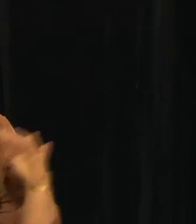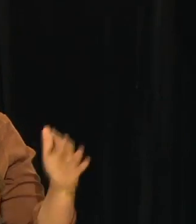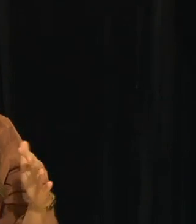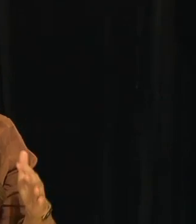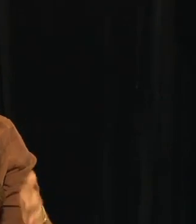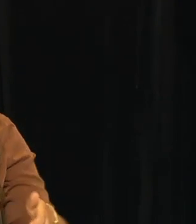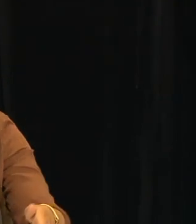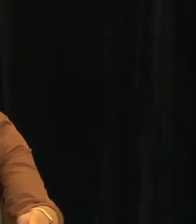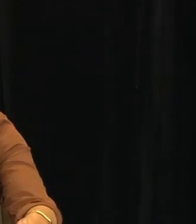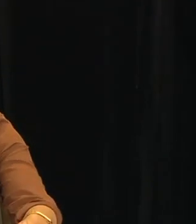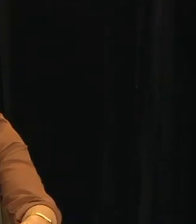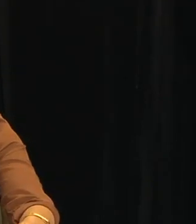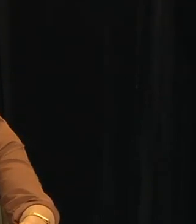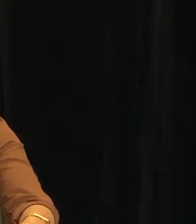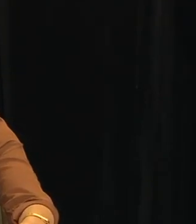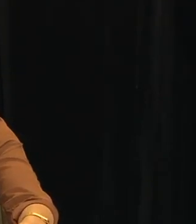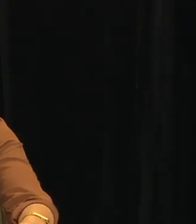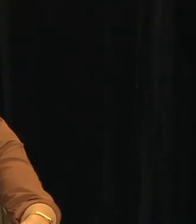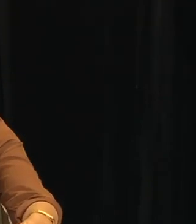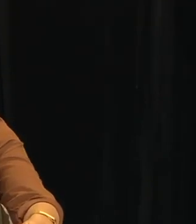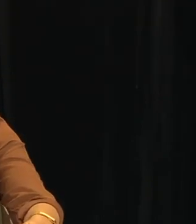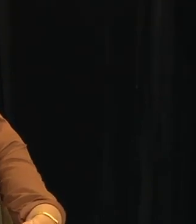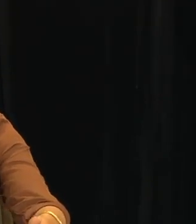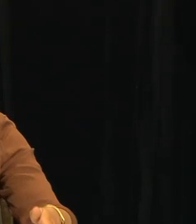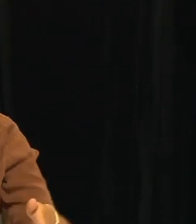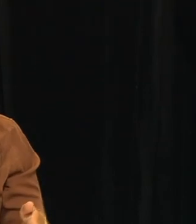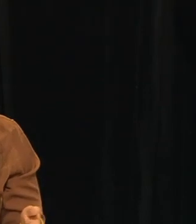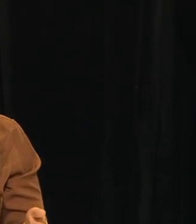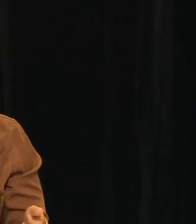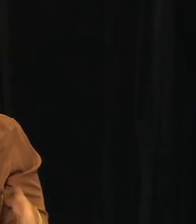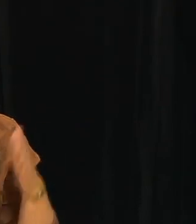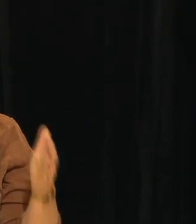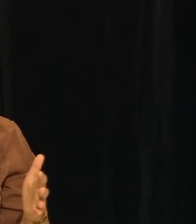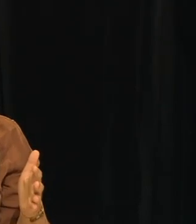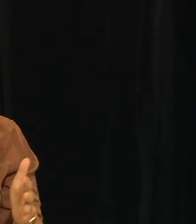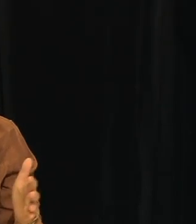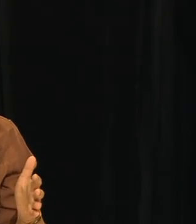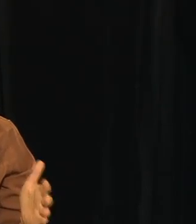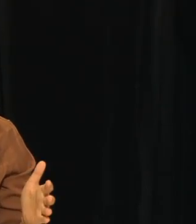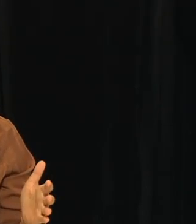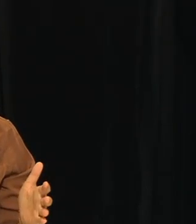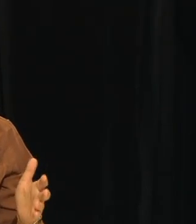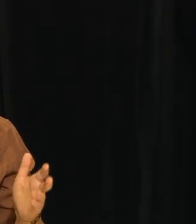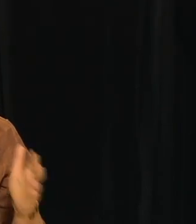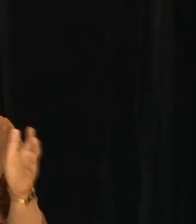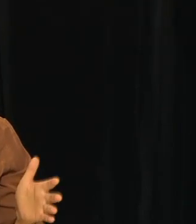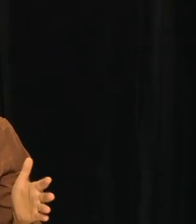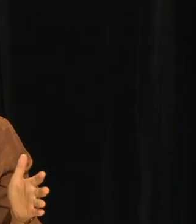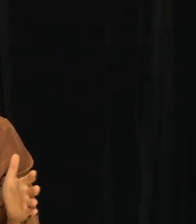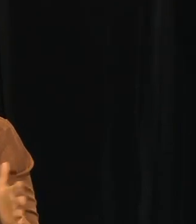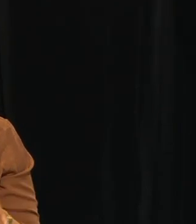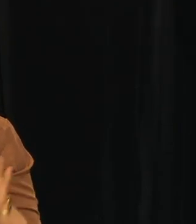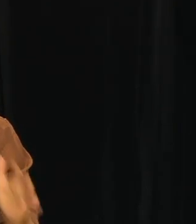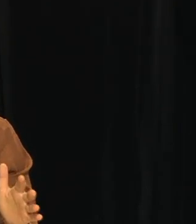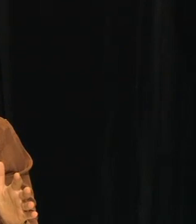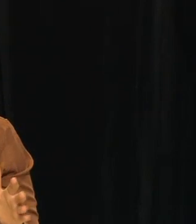we are seeing some areas of commonality which is encouraging and there's a clear desire to work together several members of the panel you'll have noted spoke about the importance